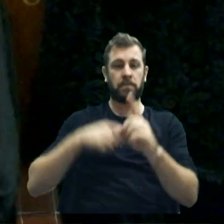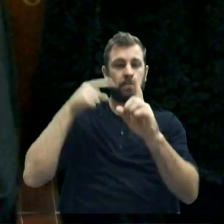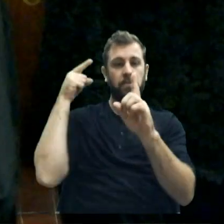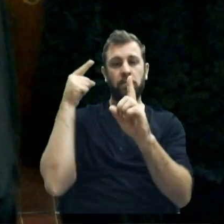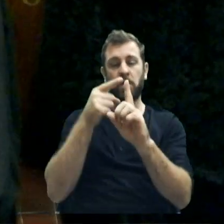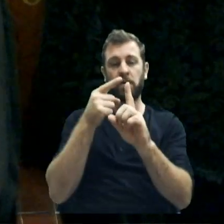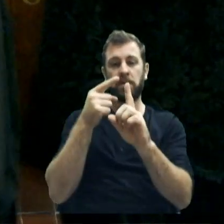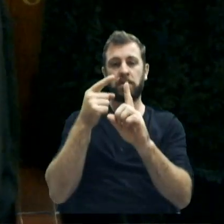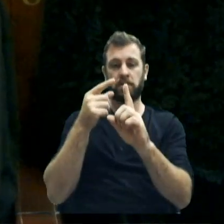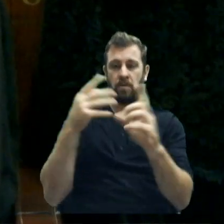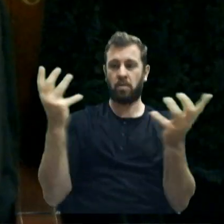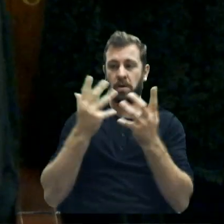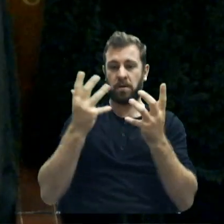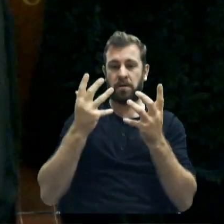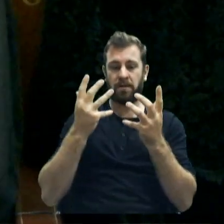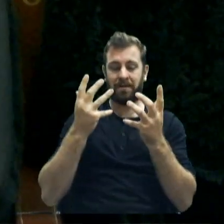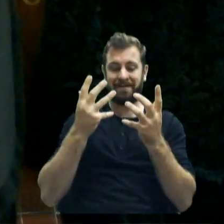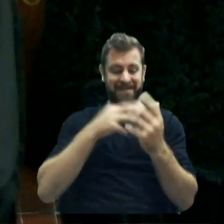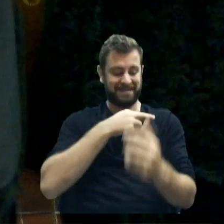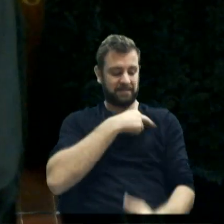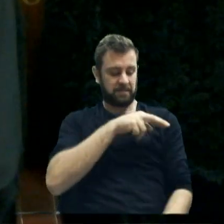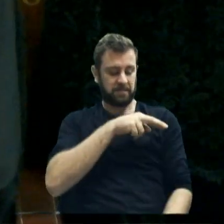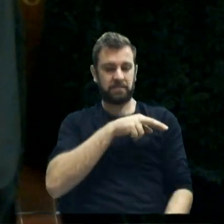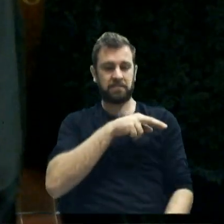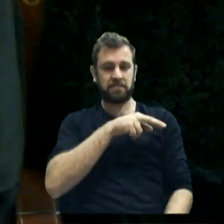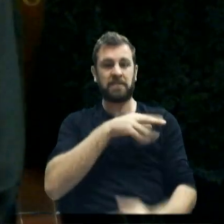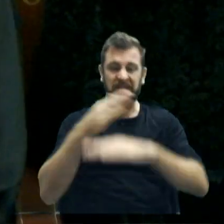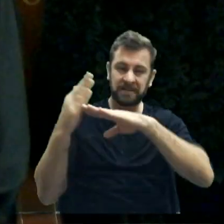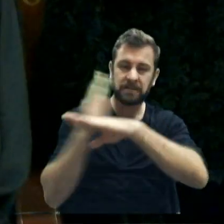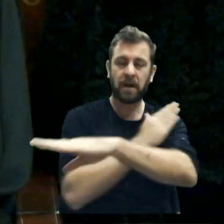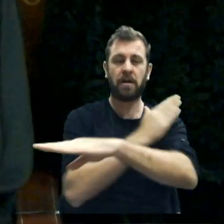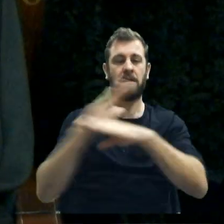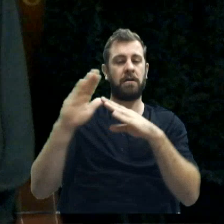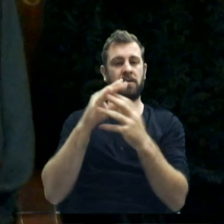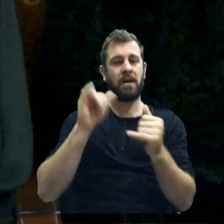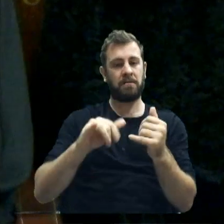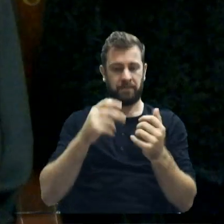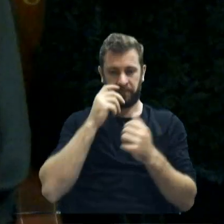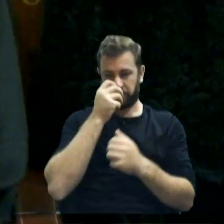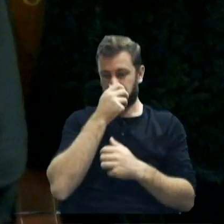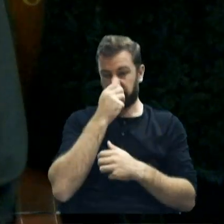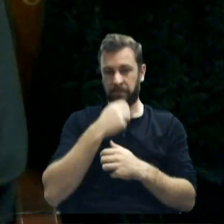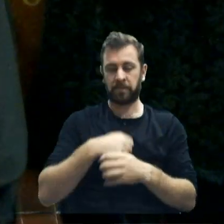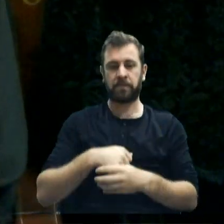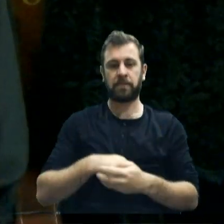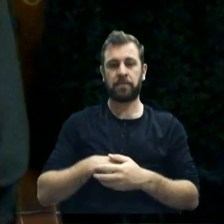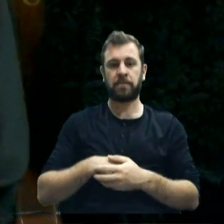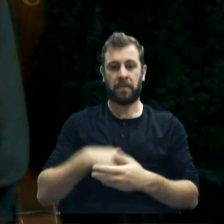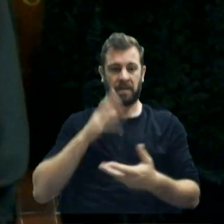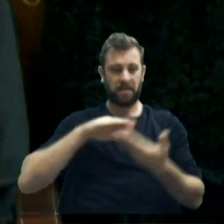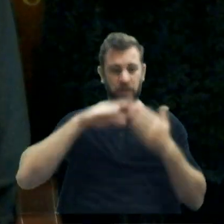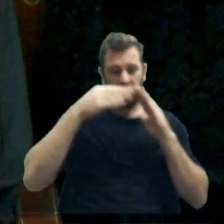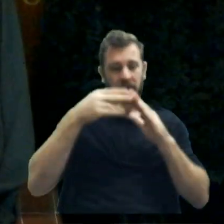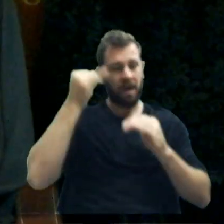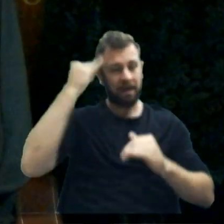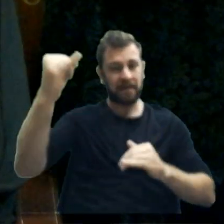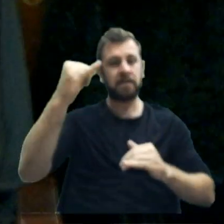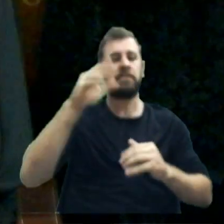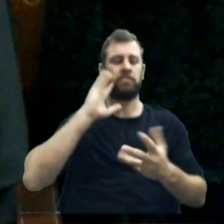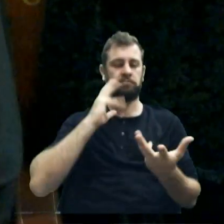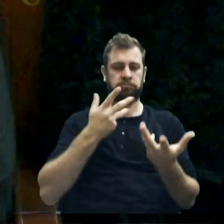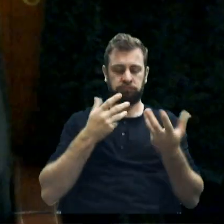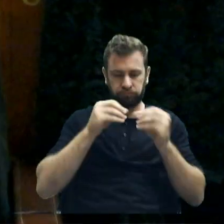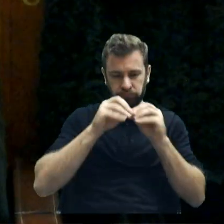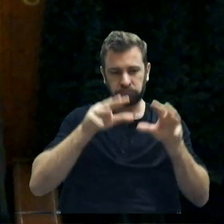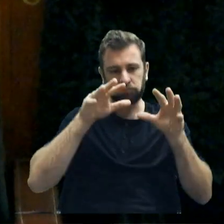the communal aspect of the deen. Revive the idea of a community. The Quran, up and down the